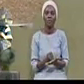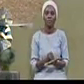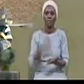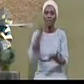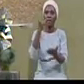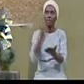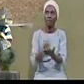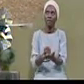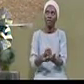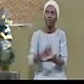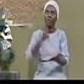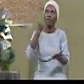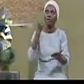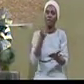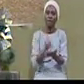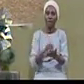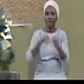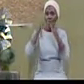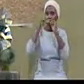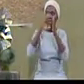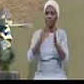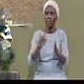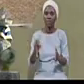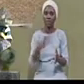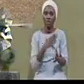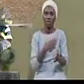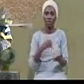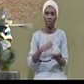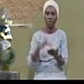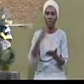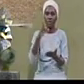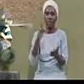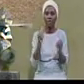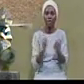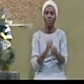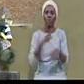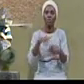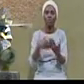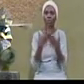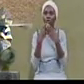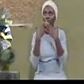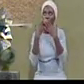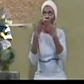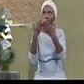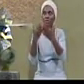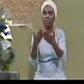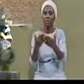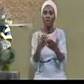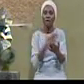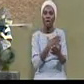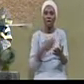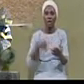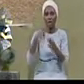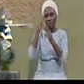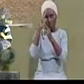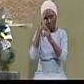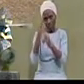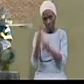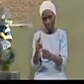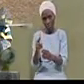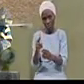Amen, amen. Blessings and glory, wisdom, thanksgiving,